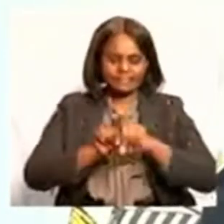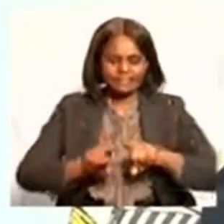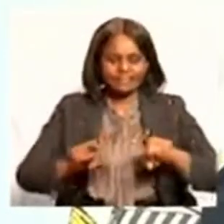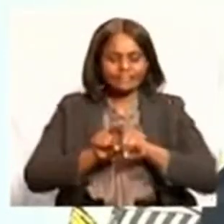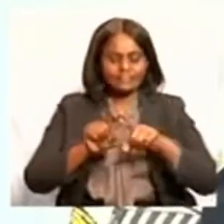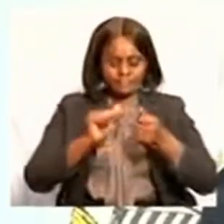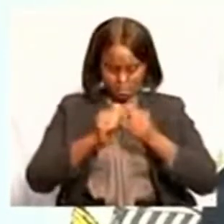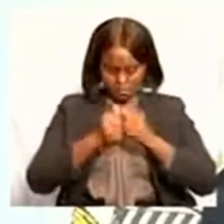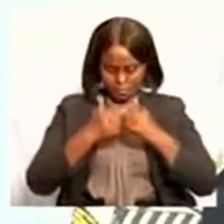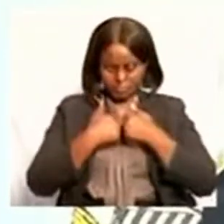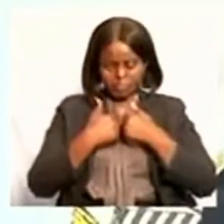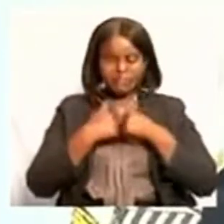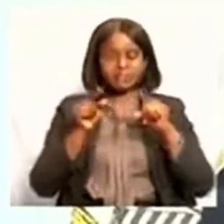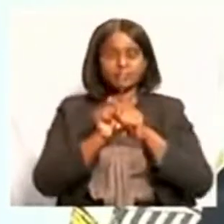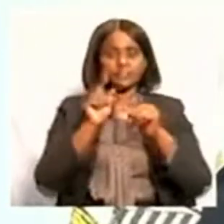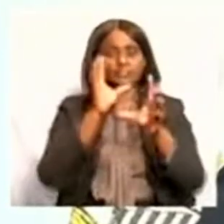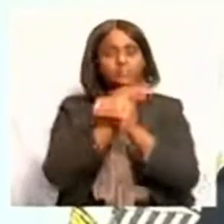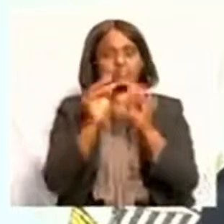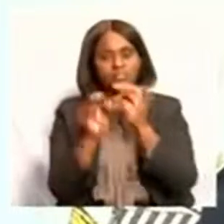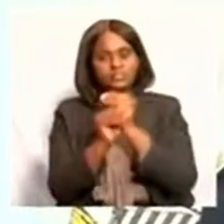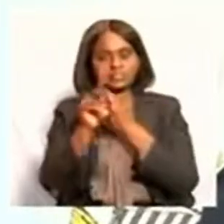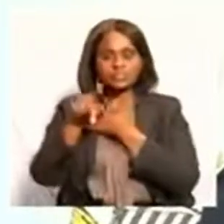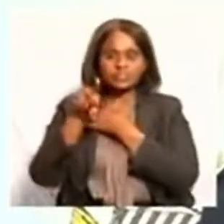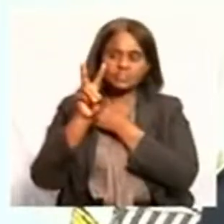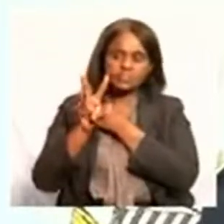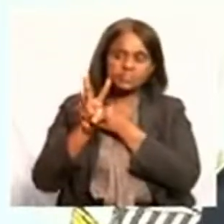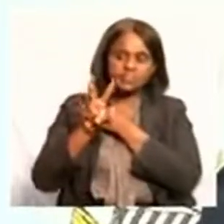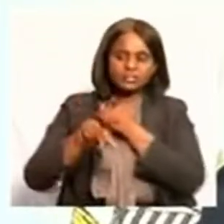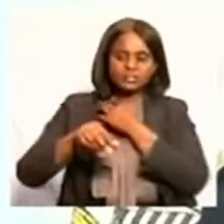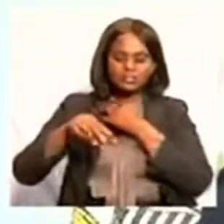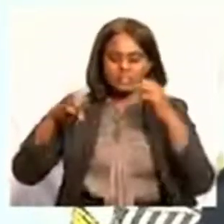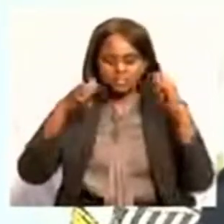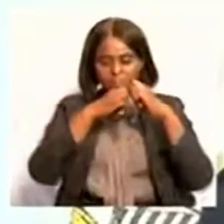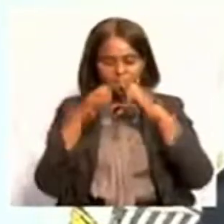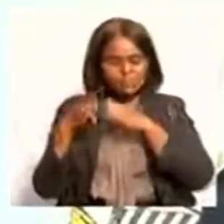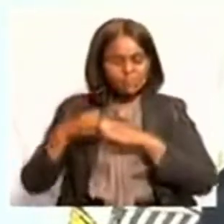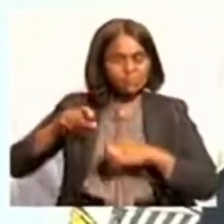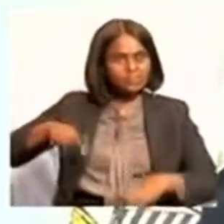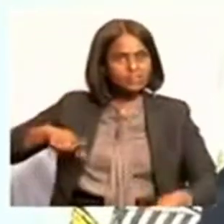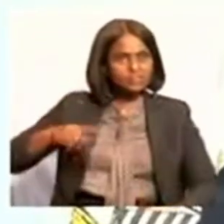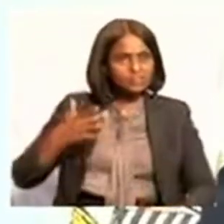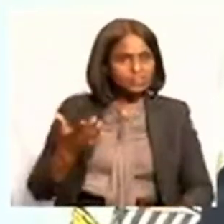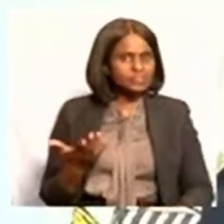queries, like missing vouchers, late banking,